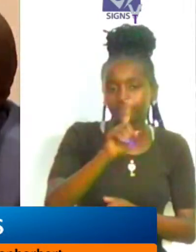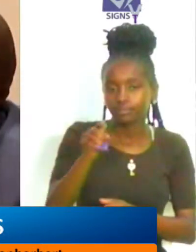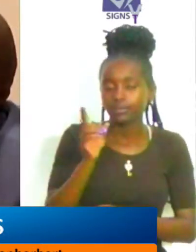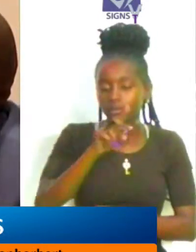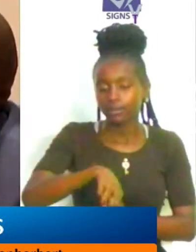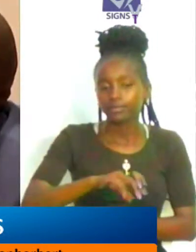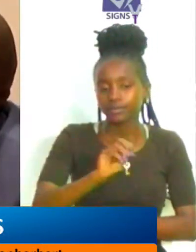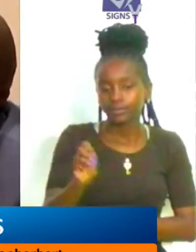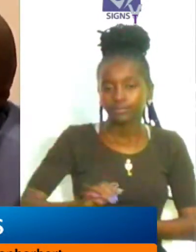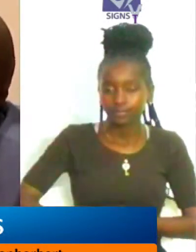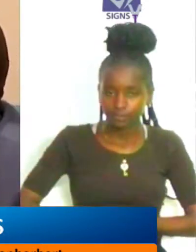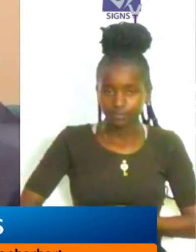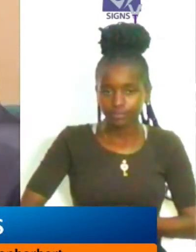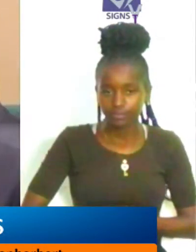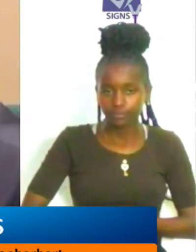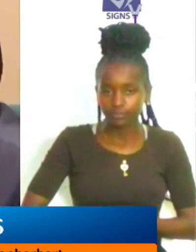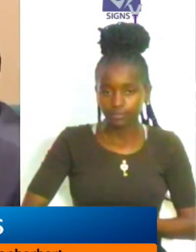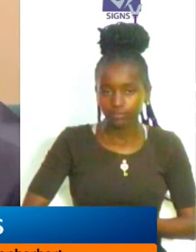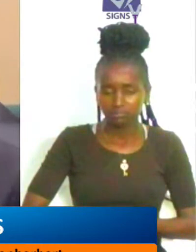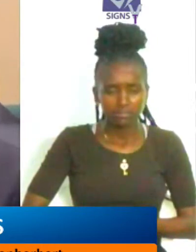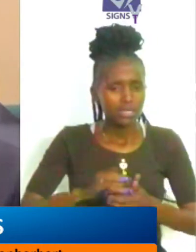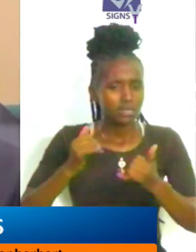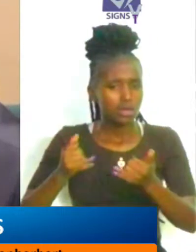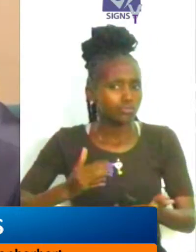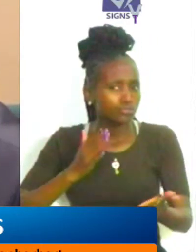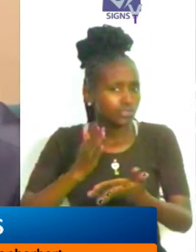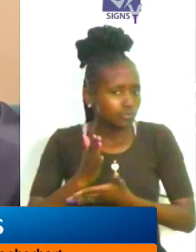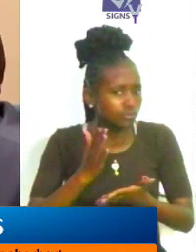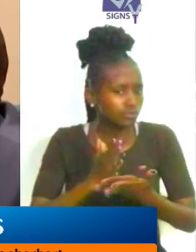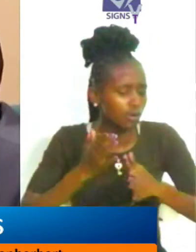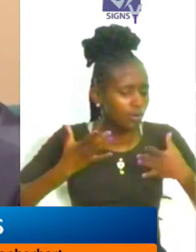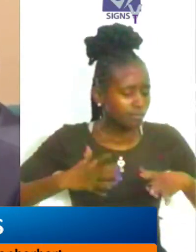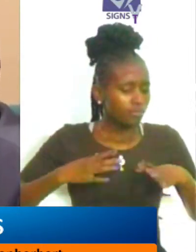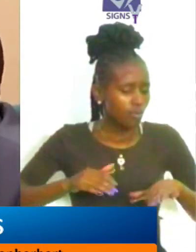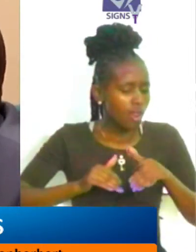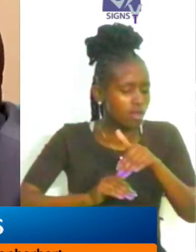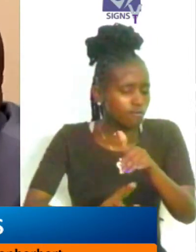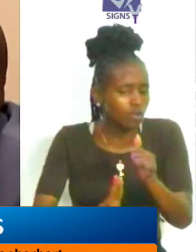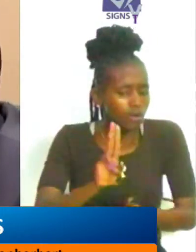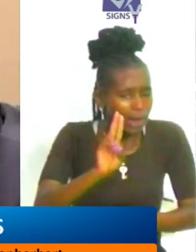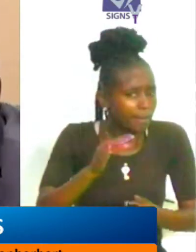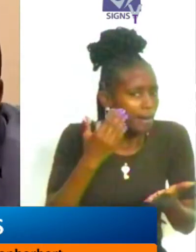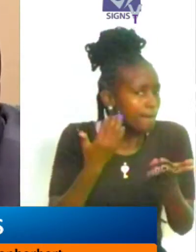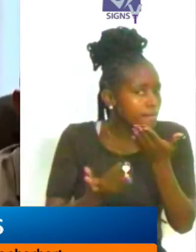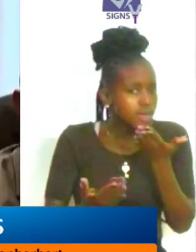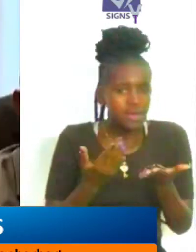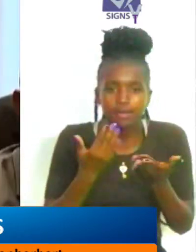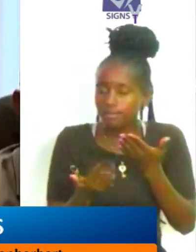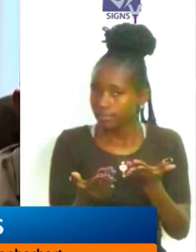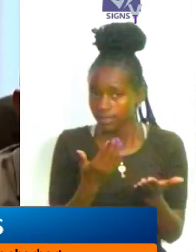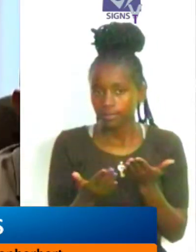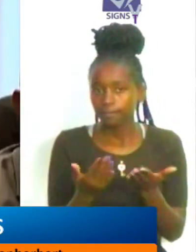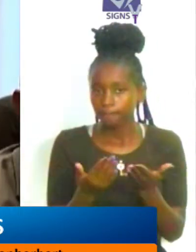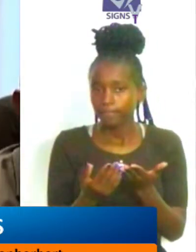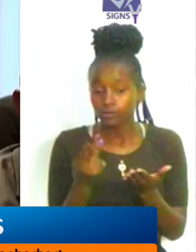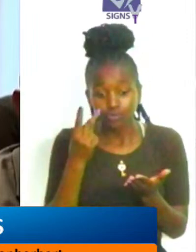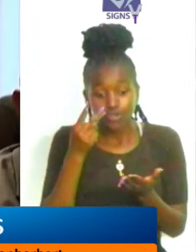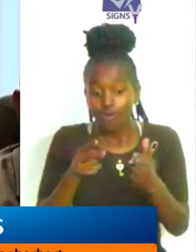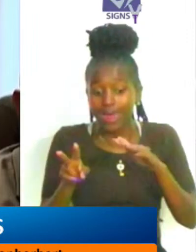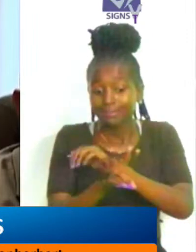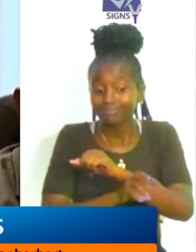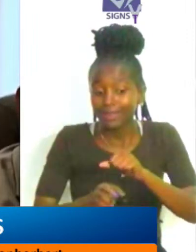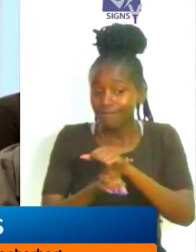Was there credibility or no credibility? Or it was just hot air? What our